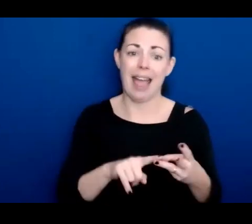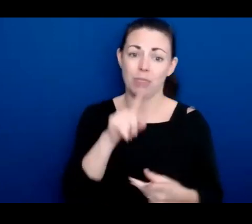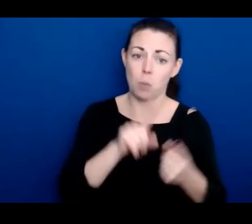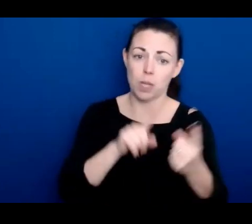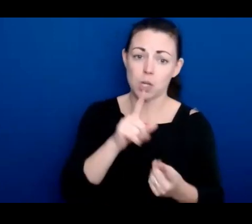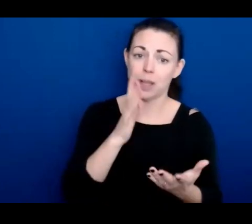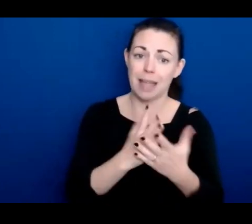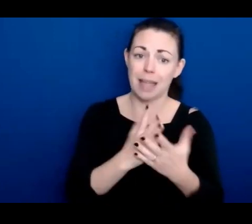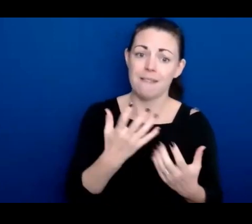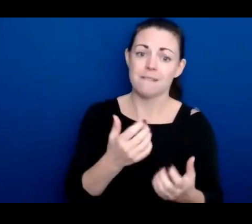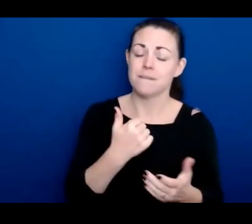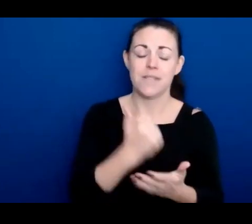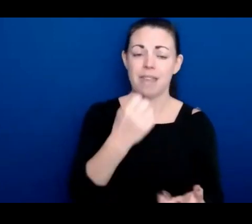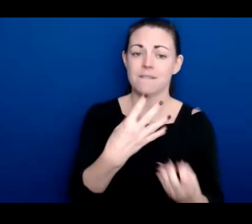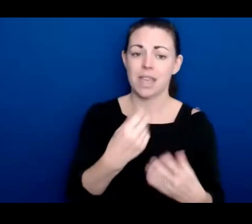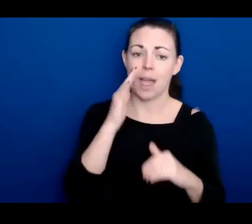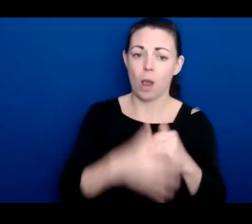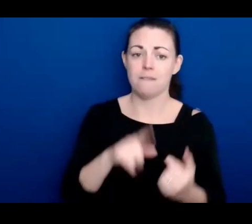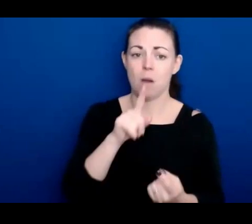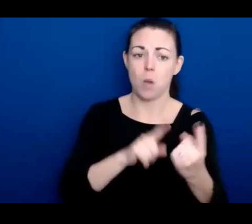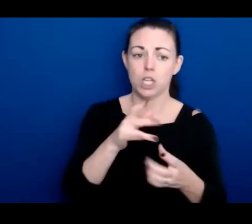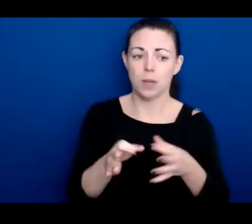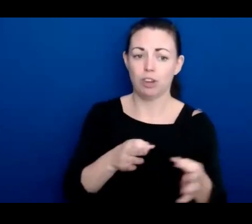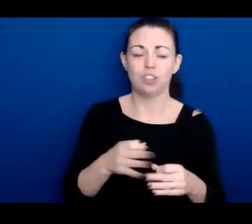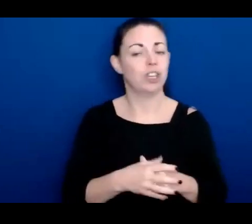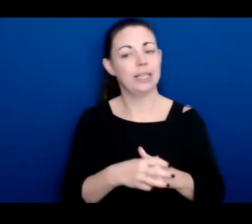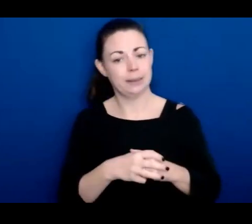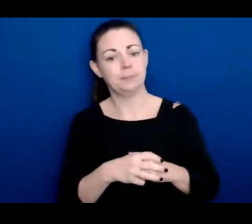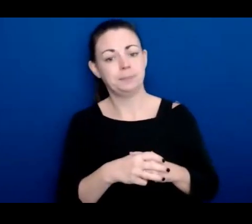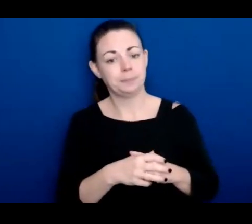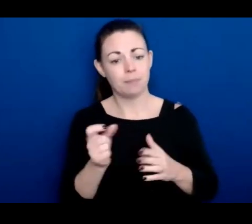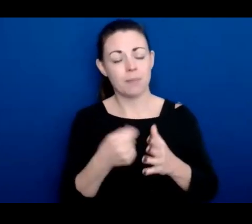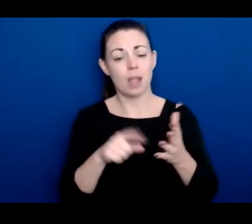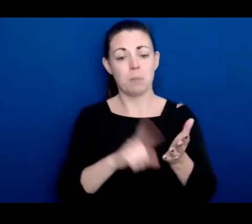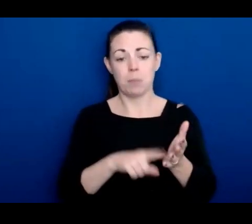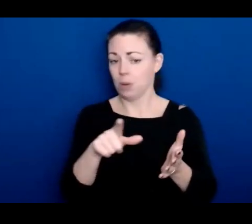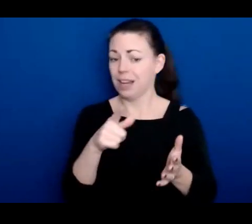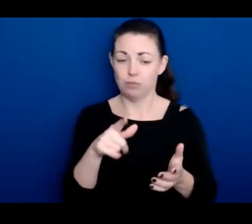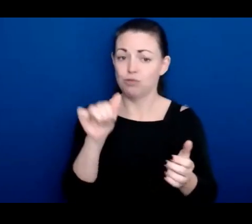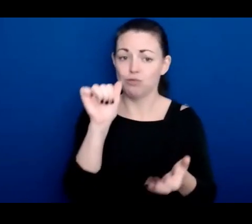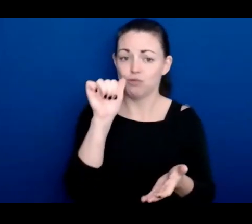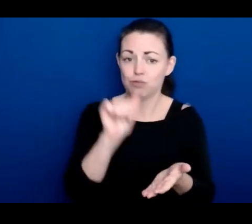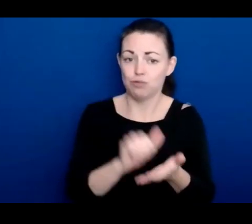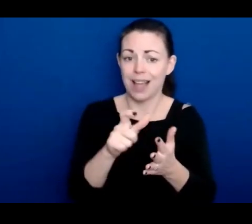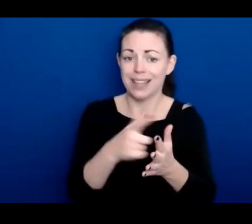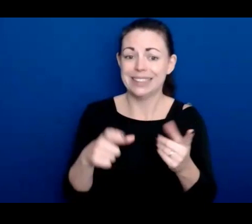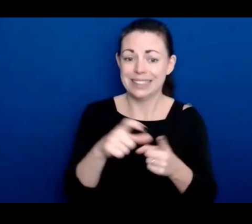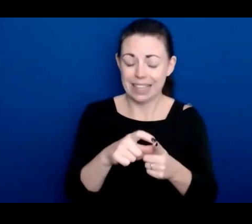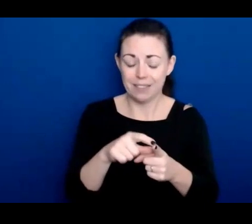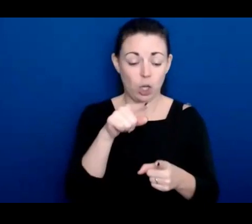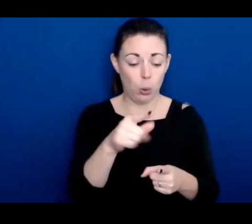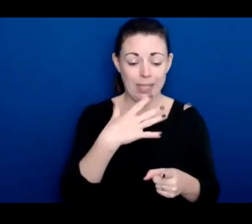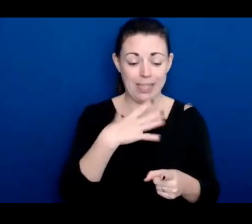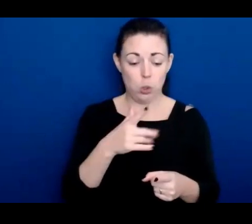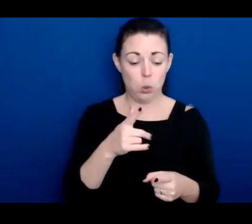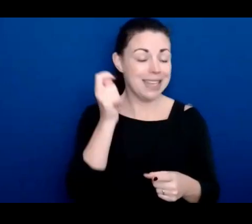some fantastic feedback on them. Yeah. As Dave said there, you're replacing.